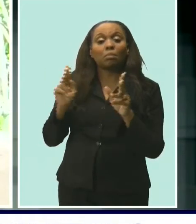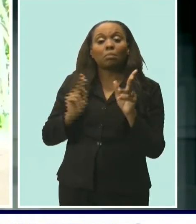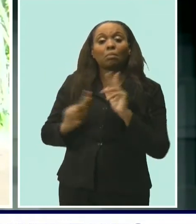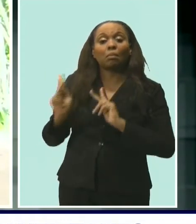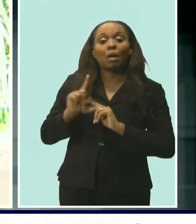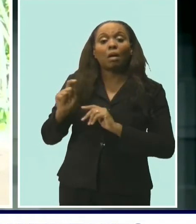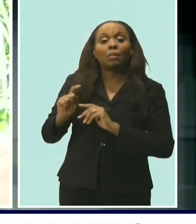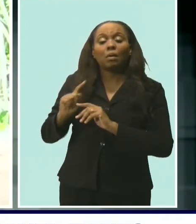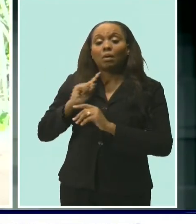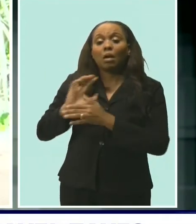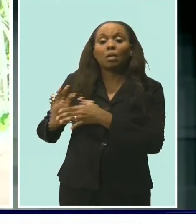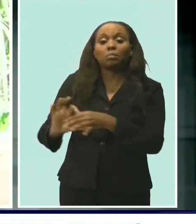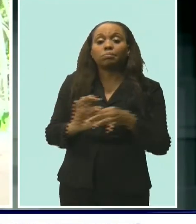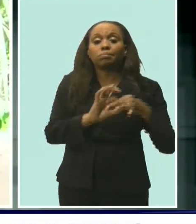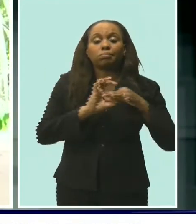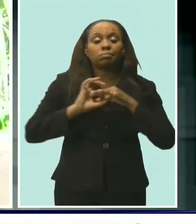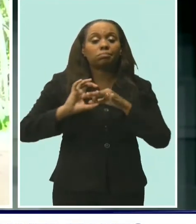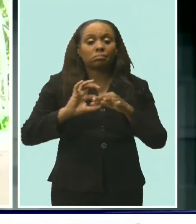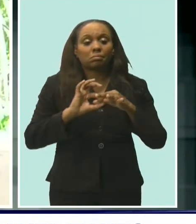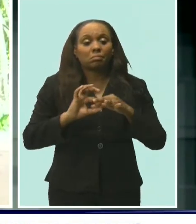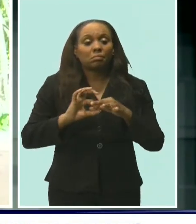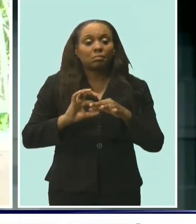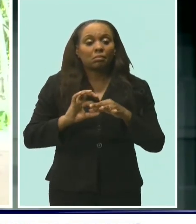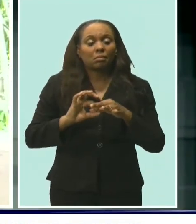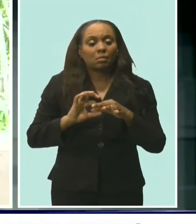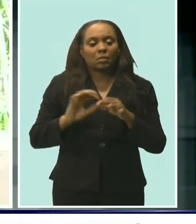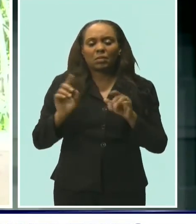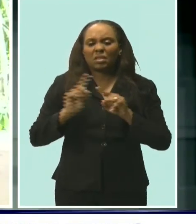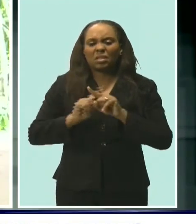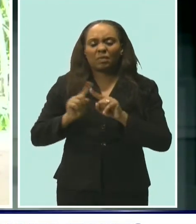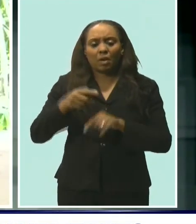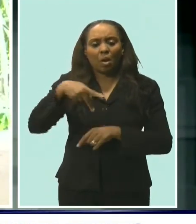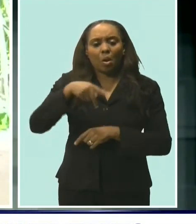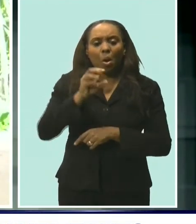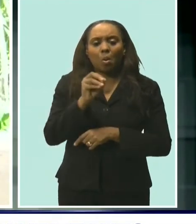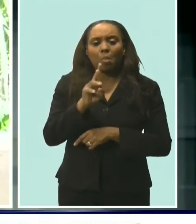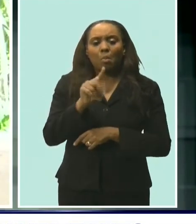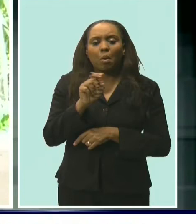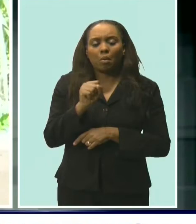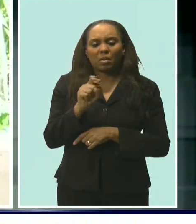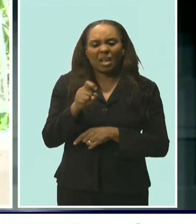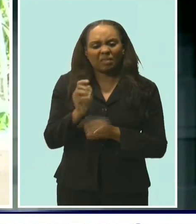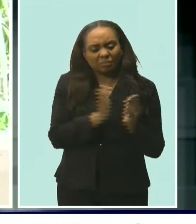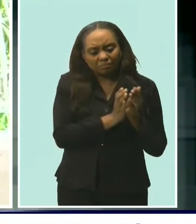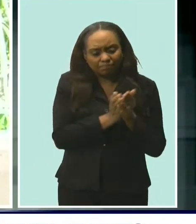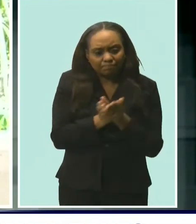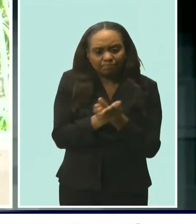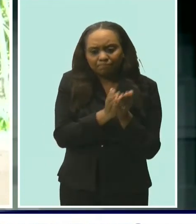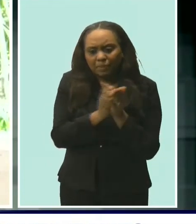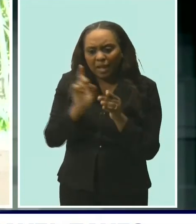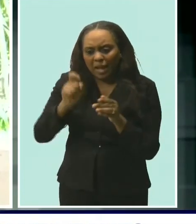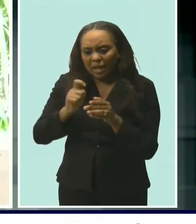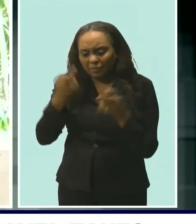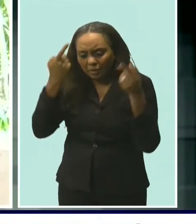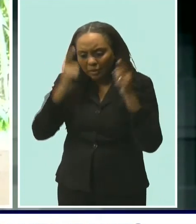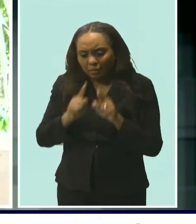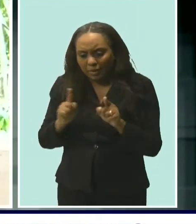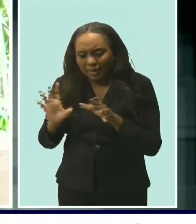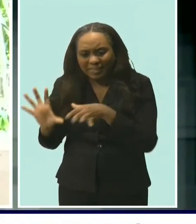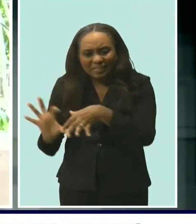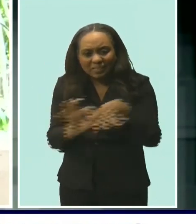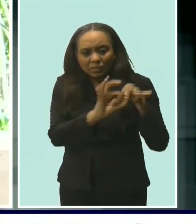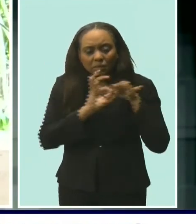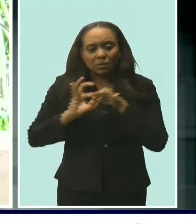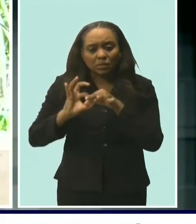between those home ports and those transit ports that will be facilitating the cruise. And that